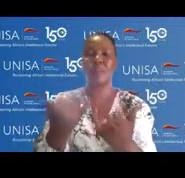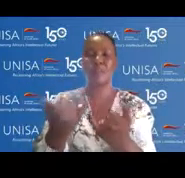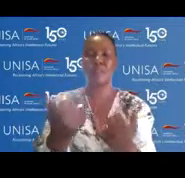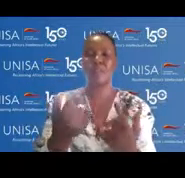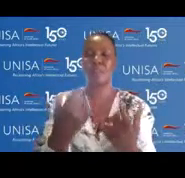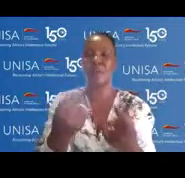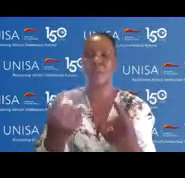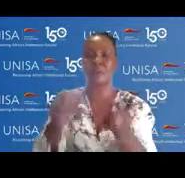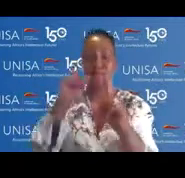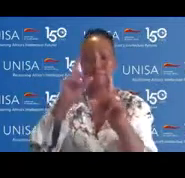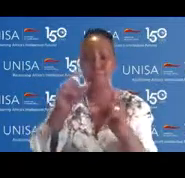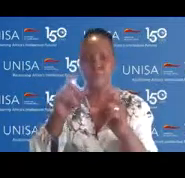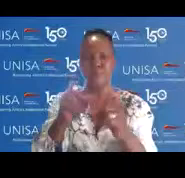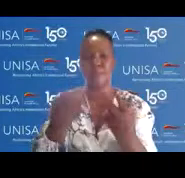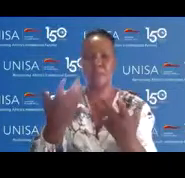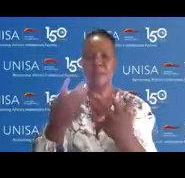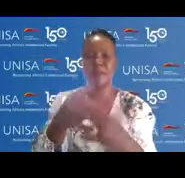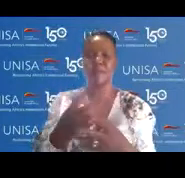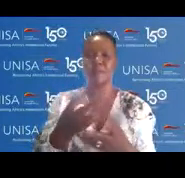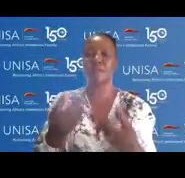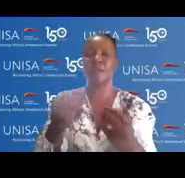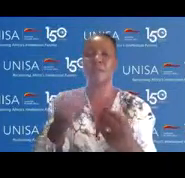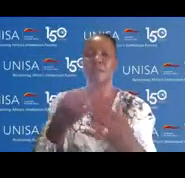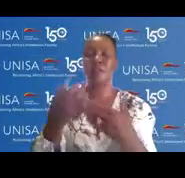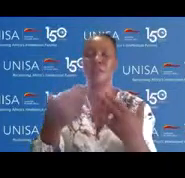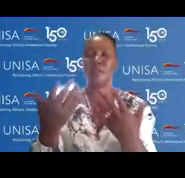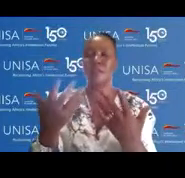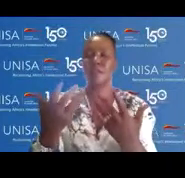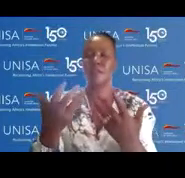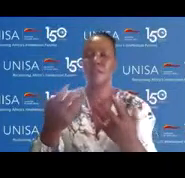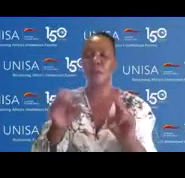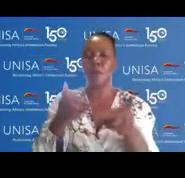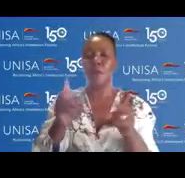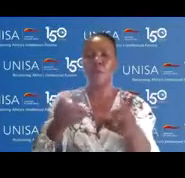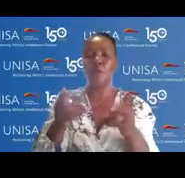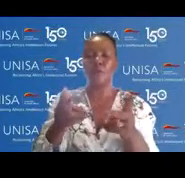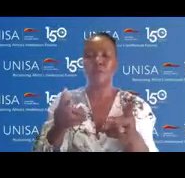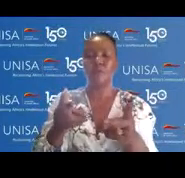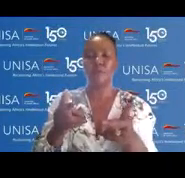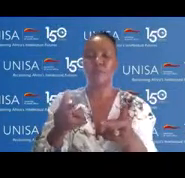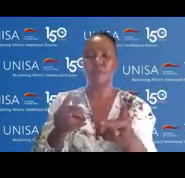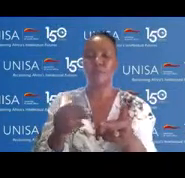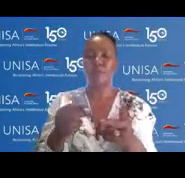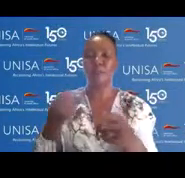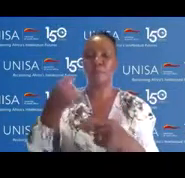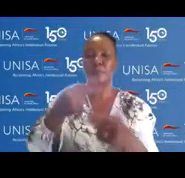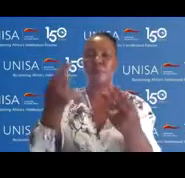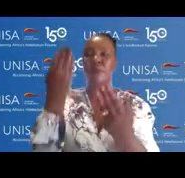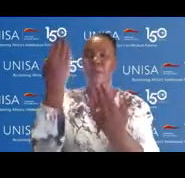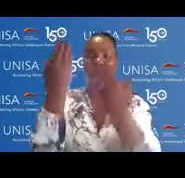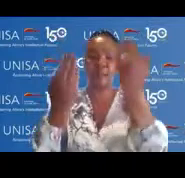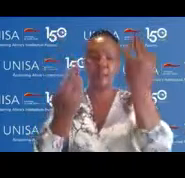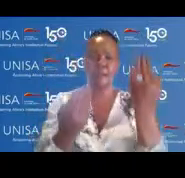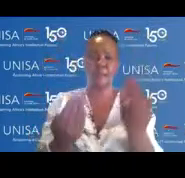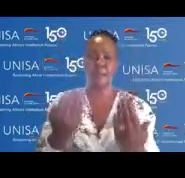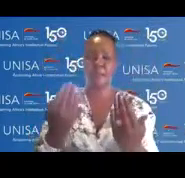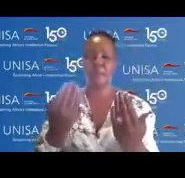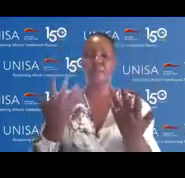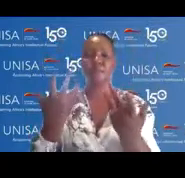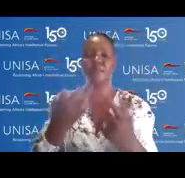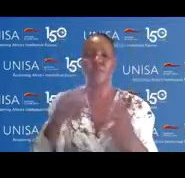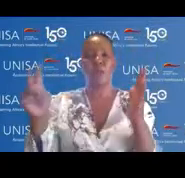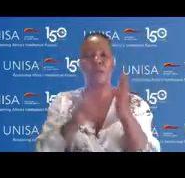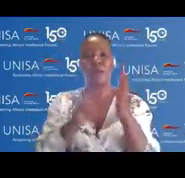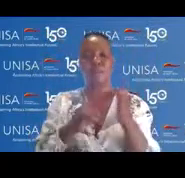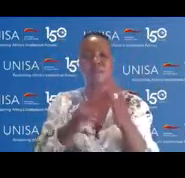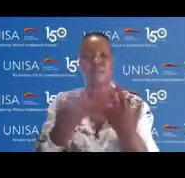right, then I can go to normally it's your gallery, so you can just go zap that one, and then you will actually see under today.